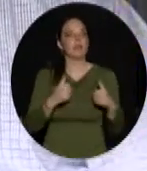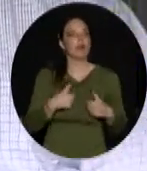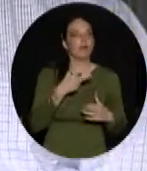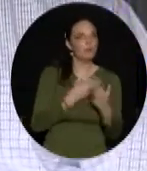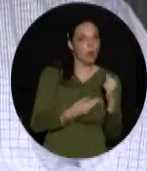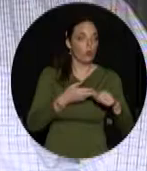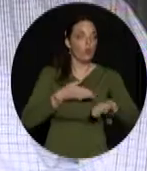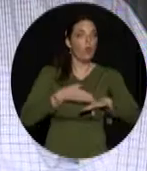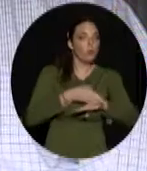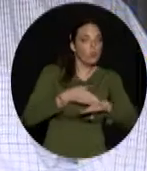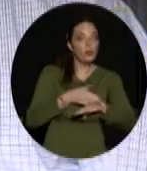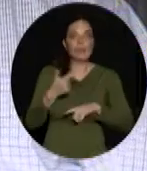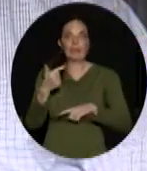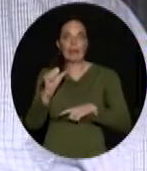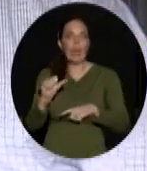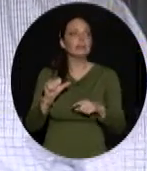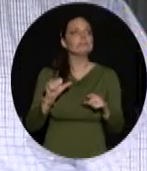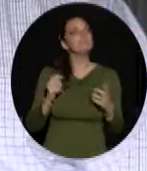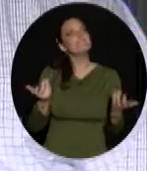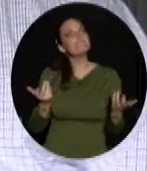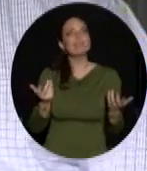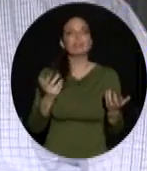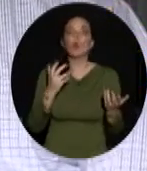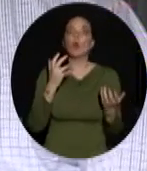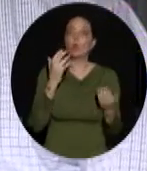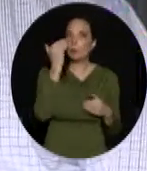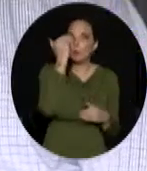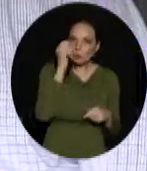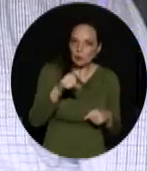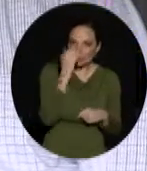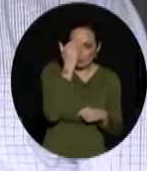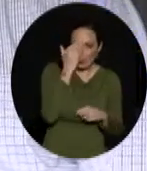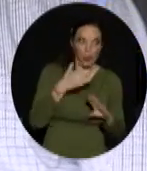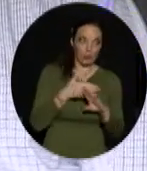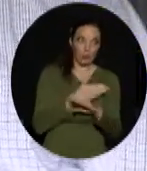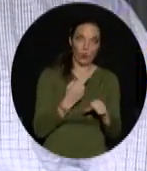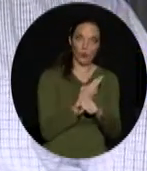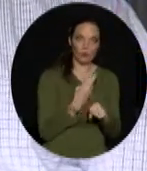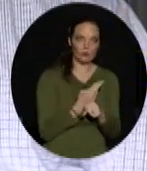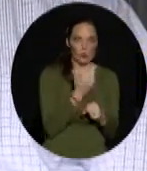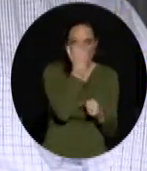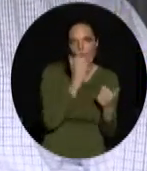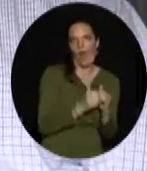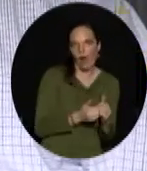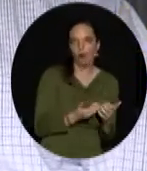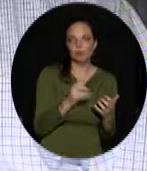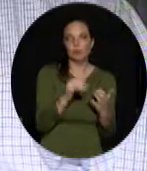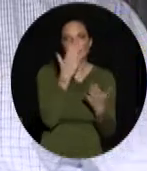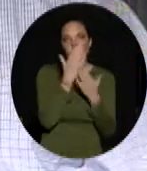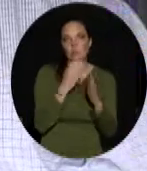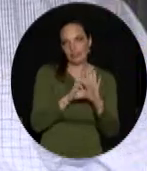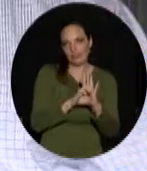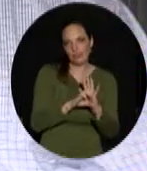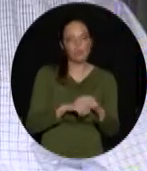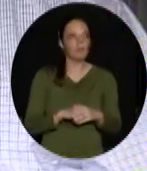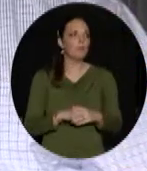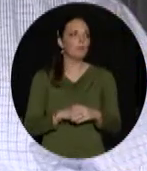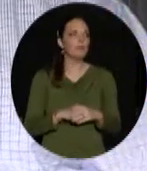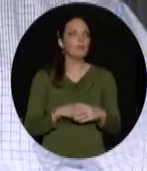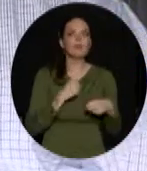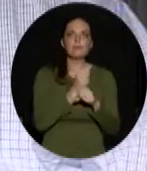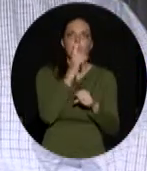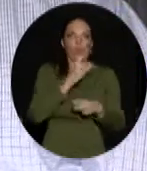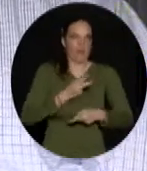gas fireplaces. I guess knowing how to use that equipment before you use it is always a good example. But making sure that you're taking